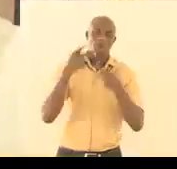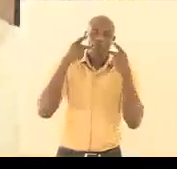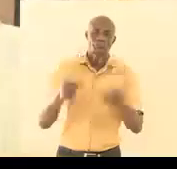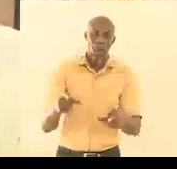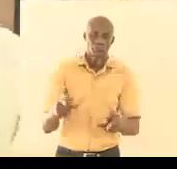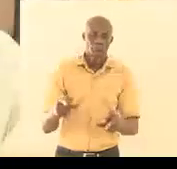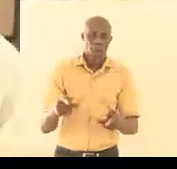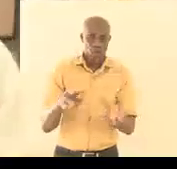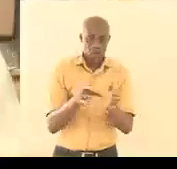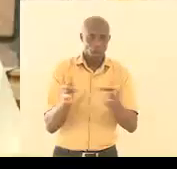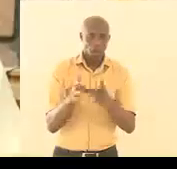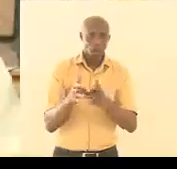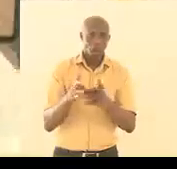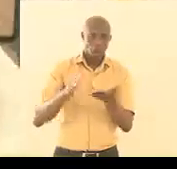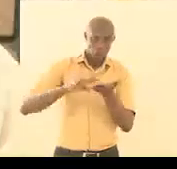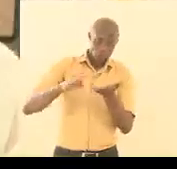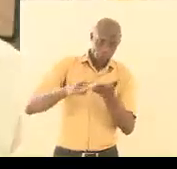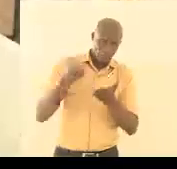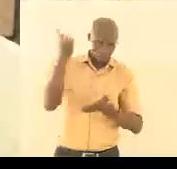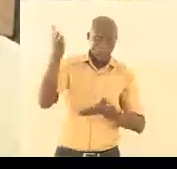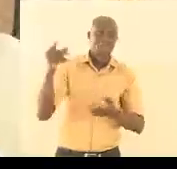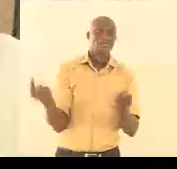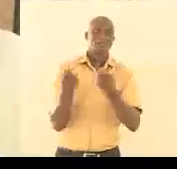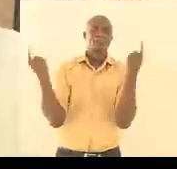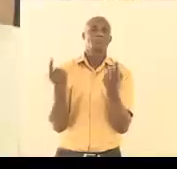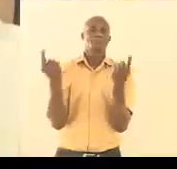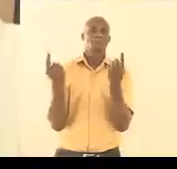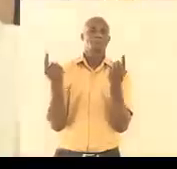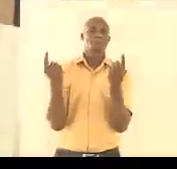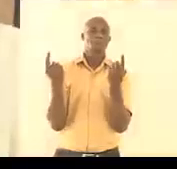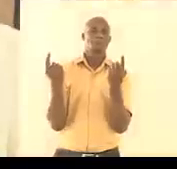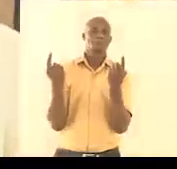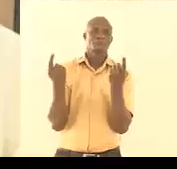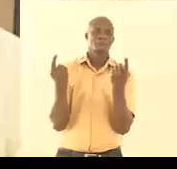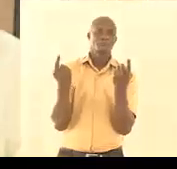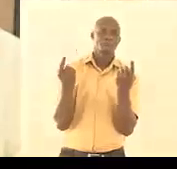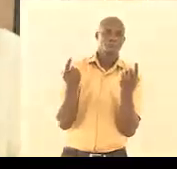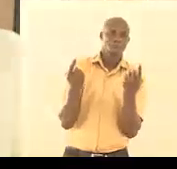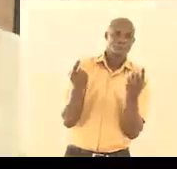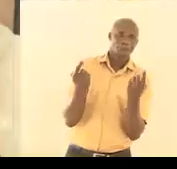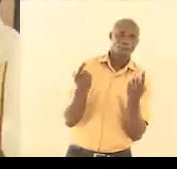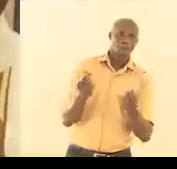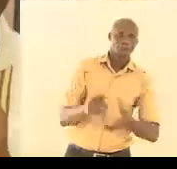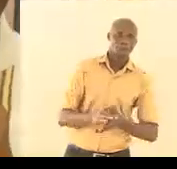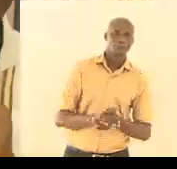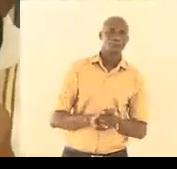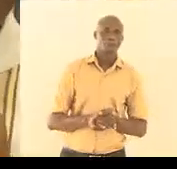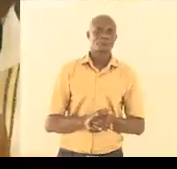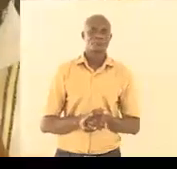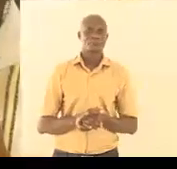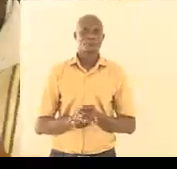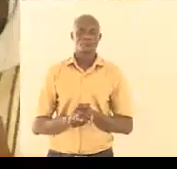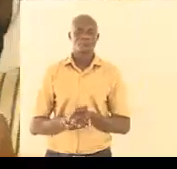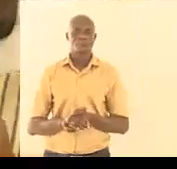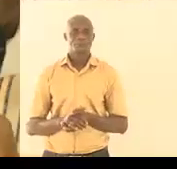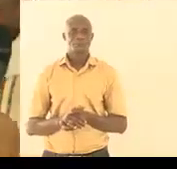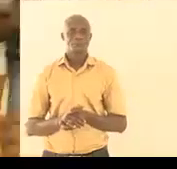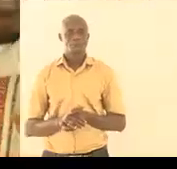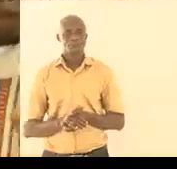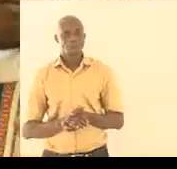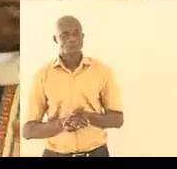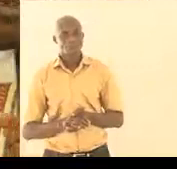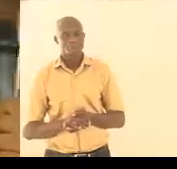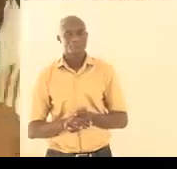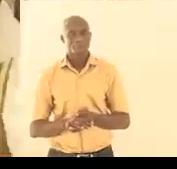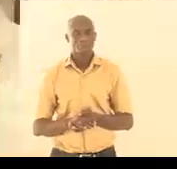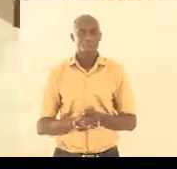know, Jesus forgave their sins. You don't do peace be with you for somebody that you are quarreling with, do you?